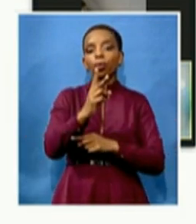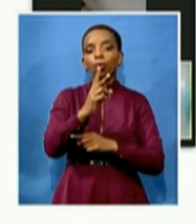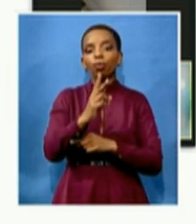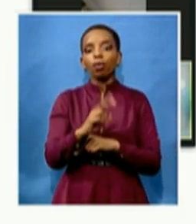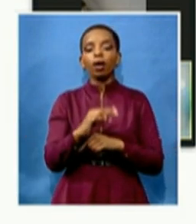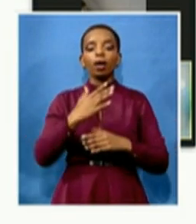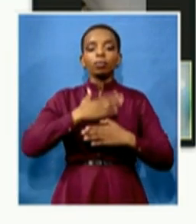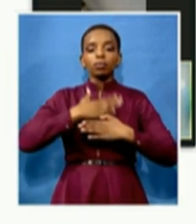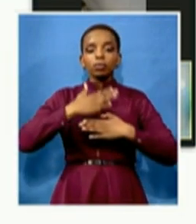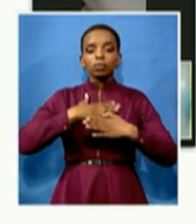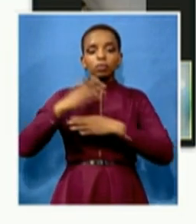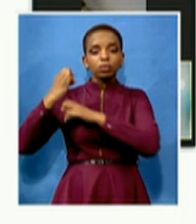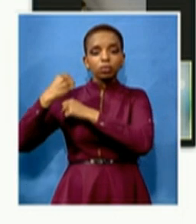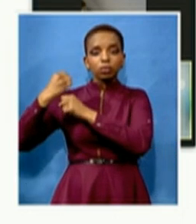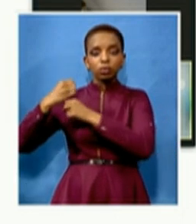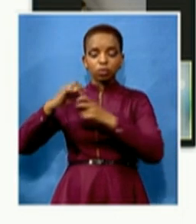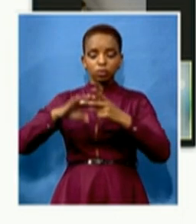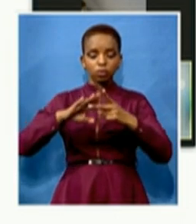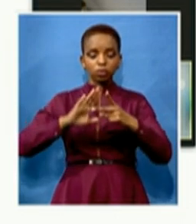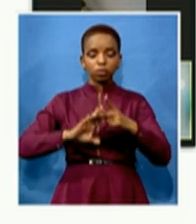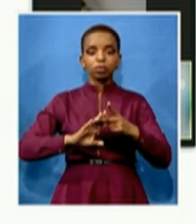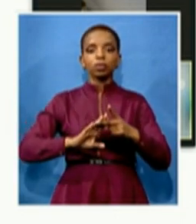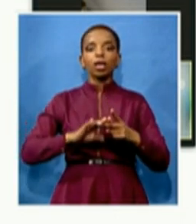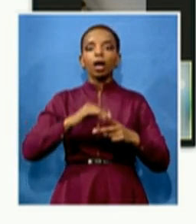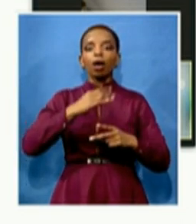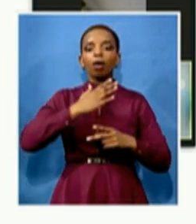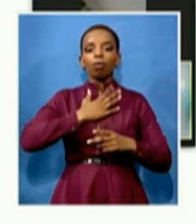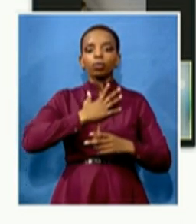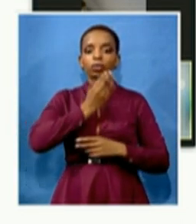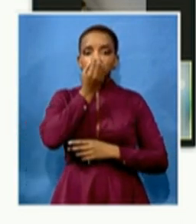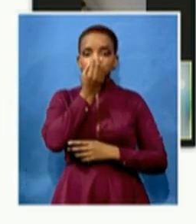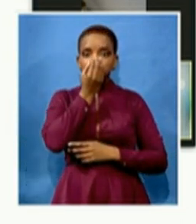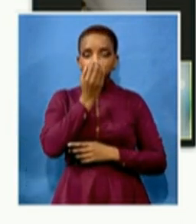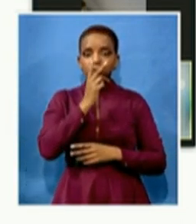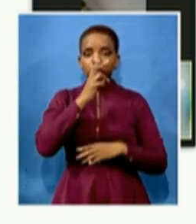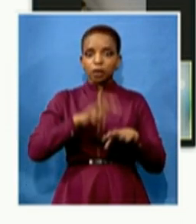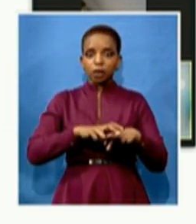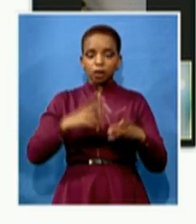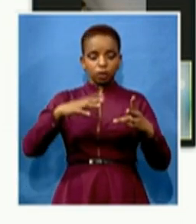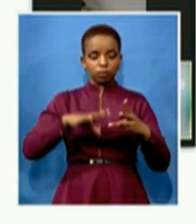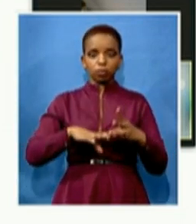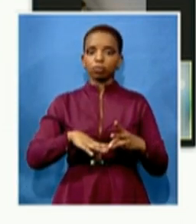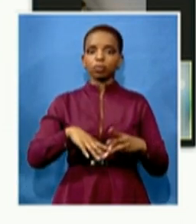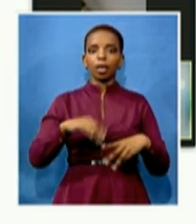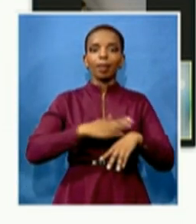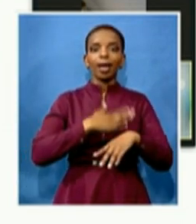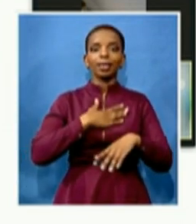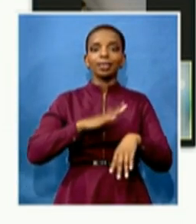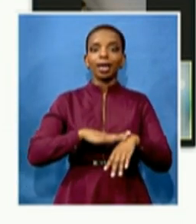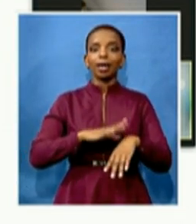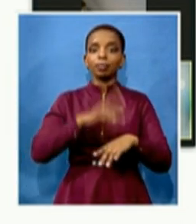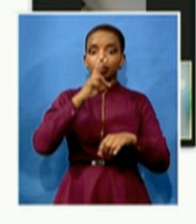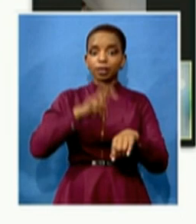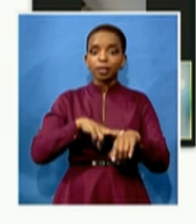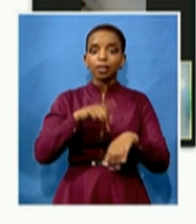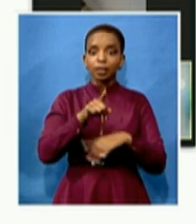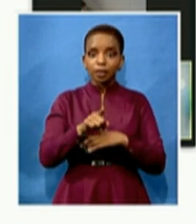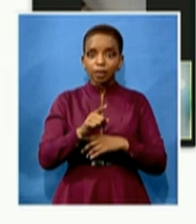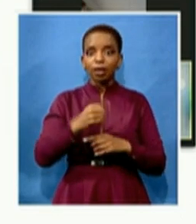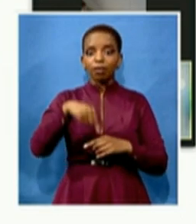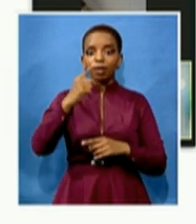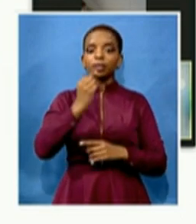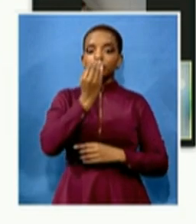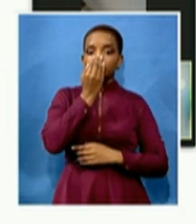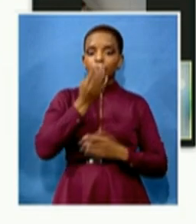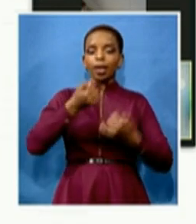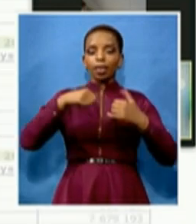is oxygen requirements over time, and then ventilators, just showing the peaks occurring